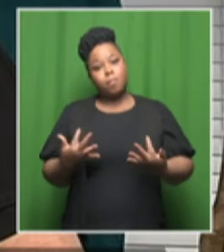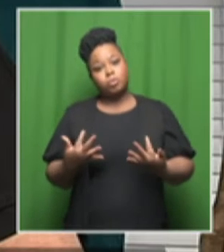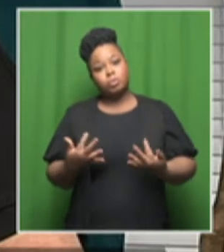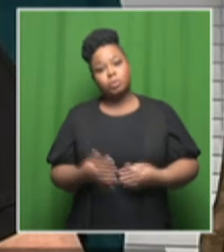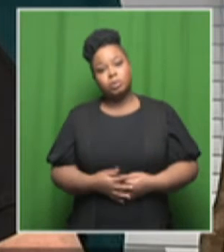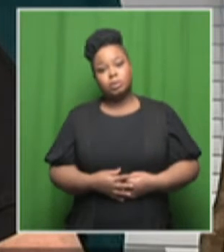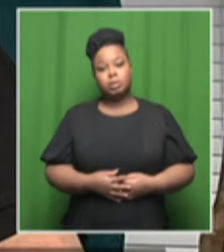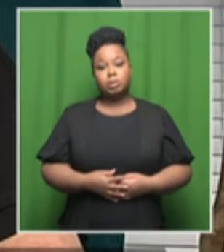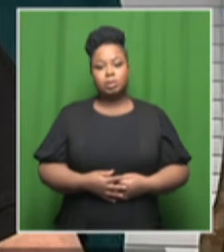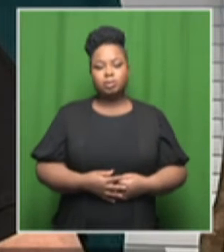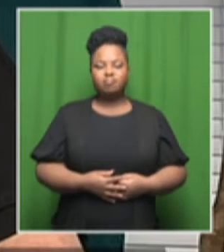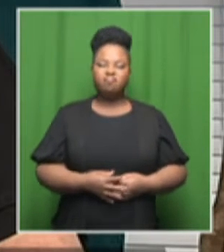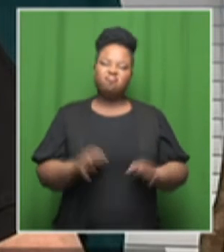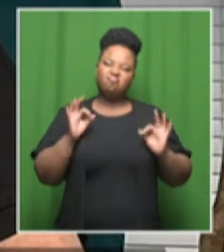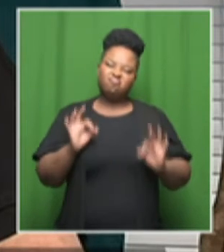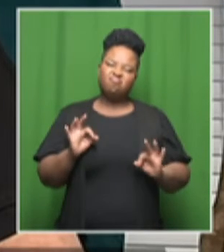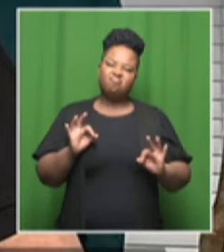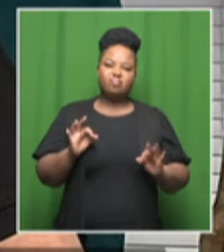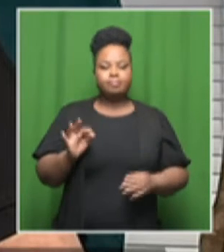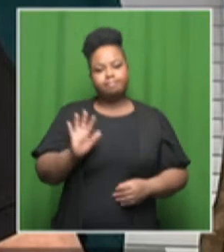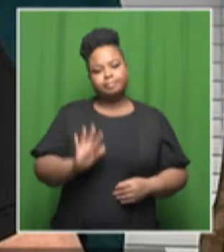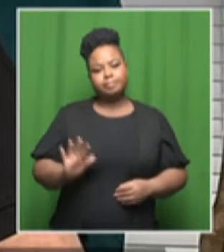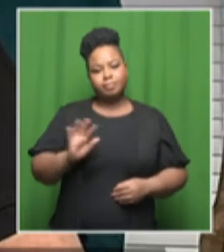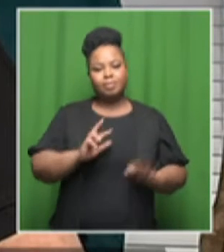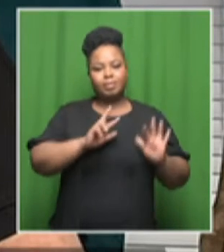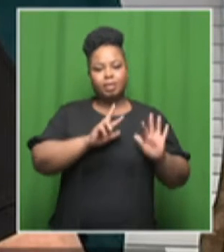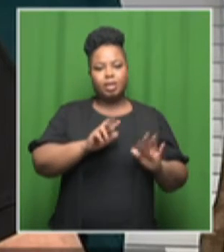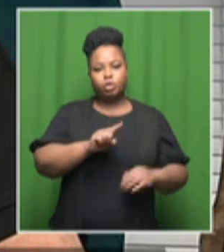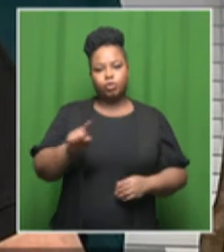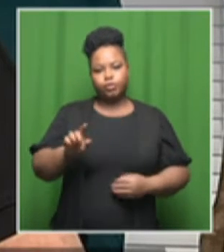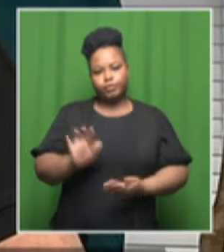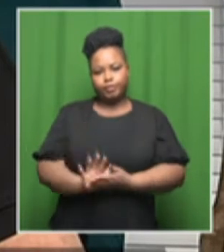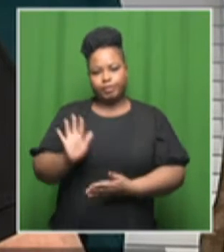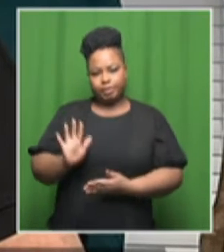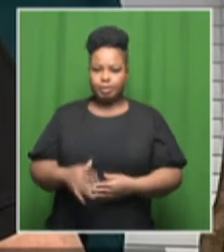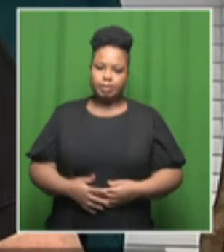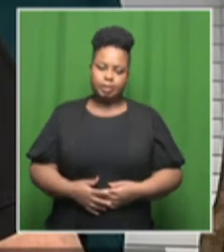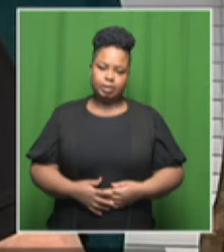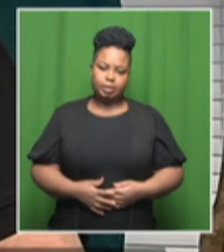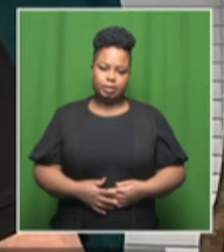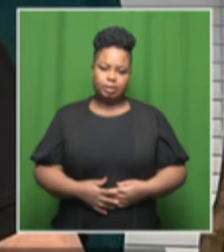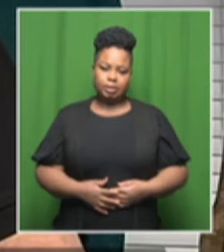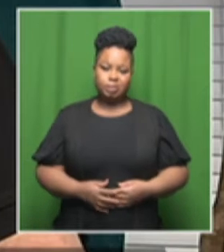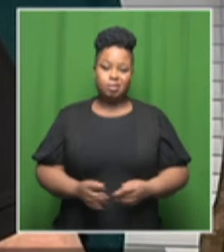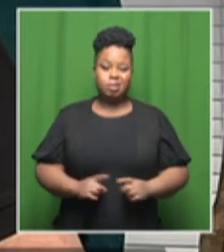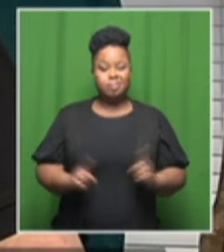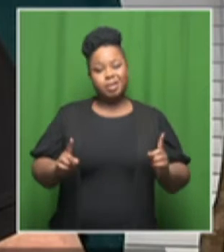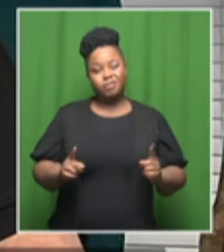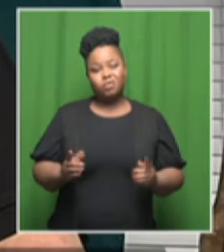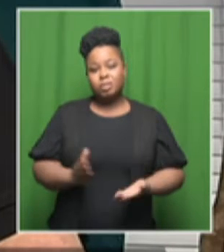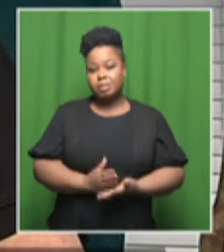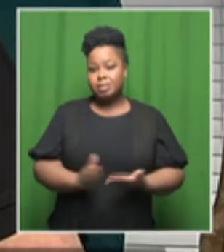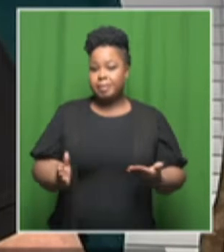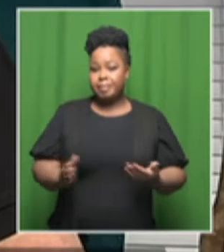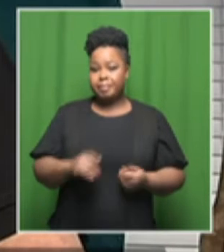Mostly, the ideal is between 8 and 15, but yeah. in very young